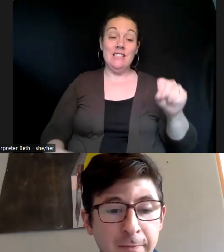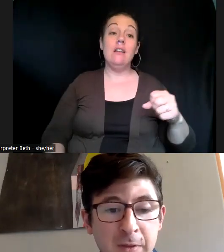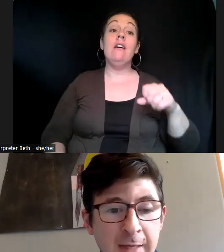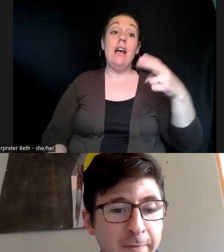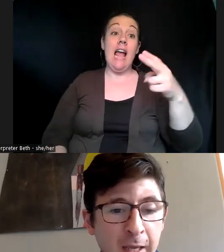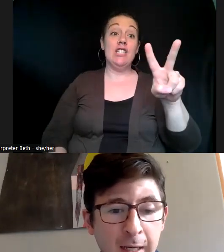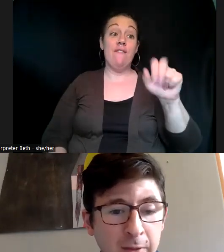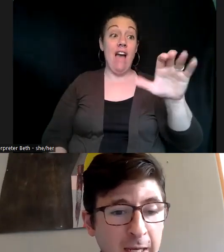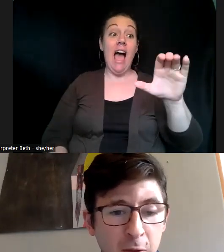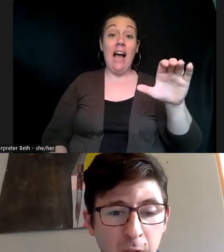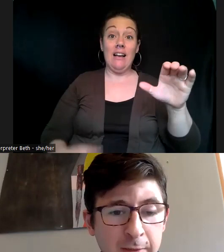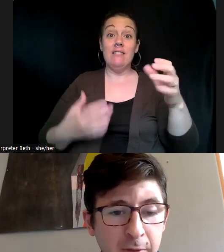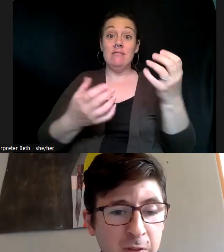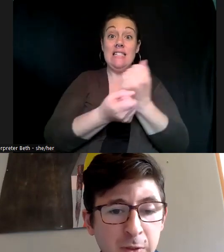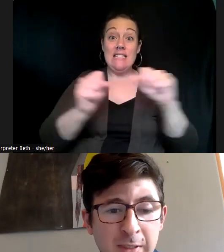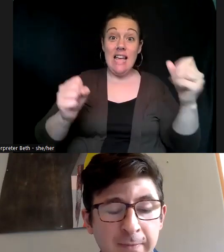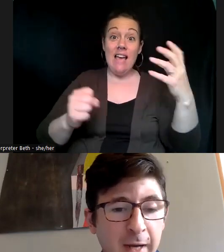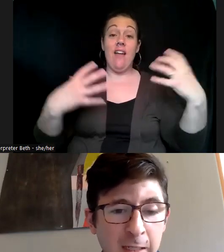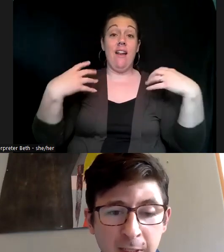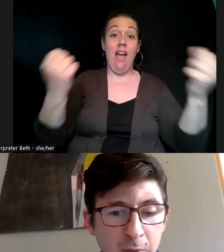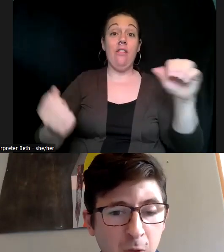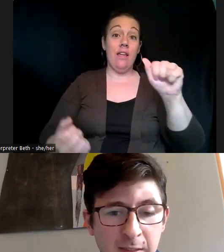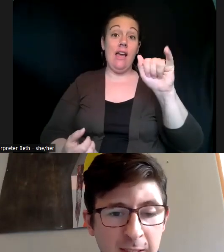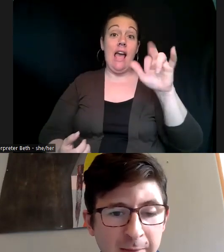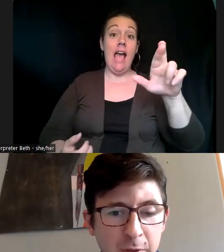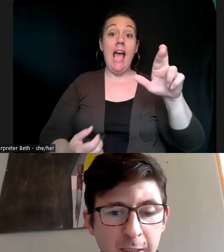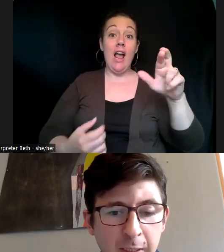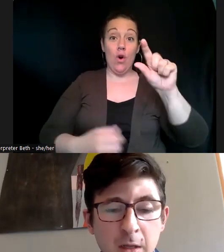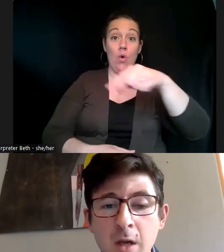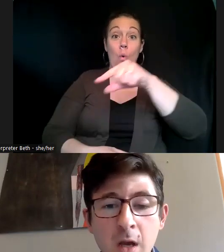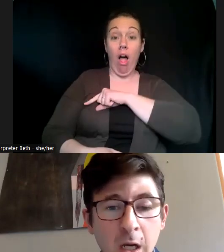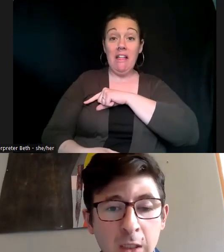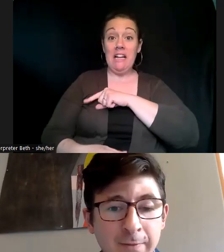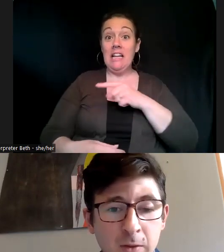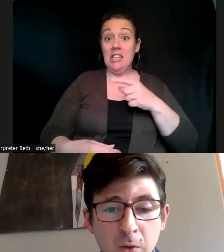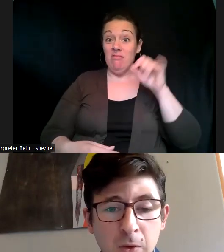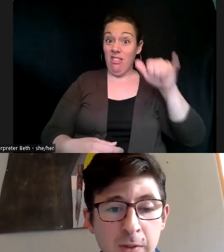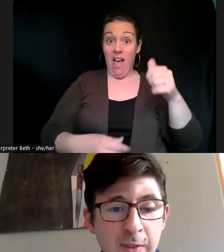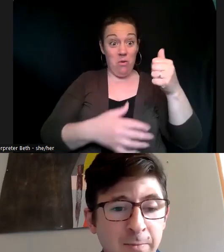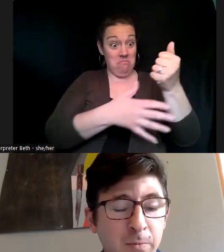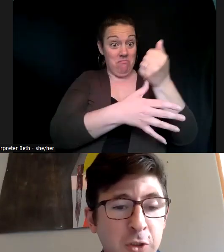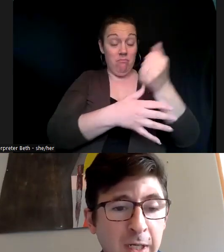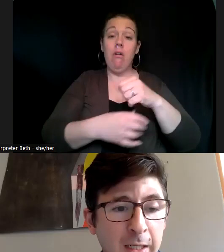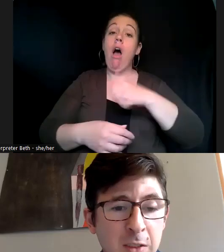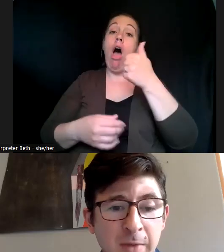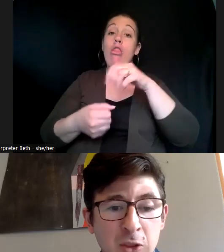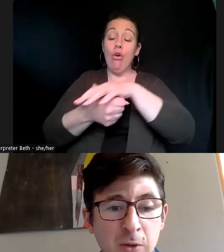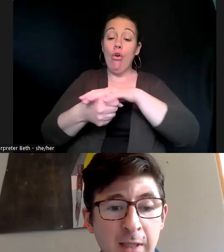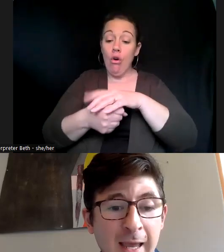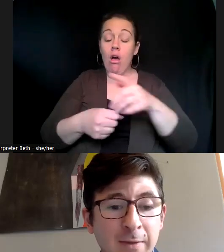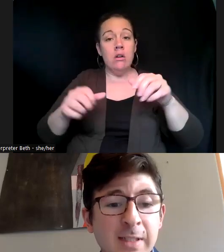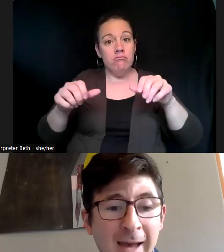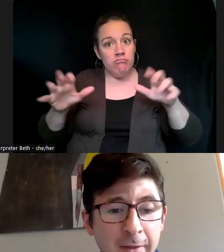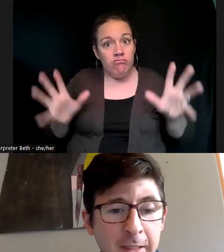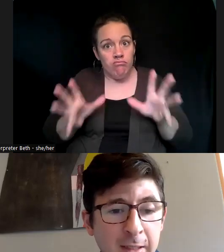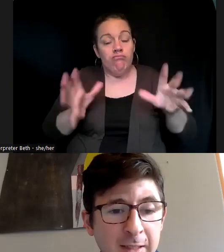have safe and healthy air quality for their students and for anybody that walks into that building. A lot of other locals have been pushing hard to make sure that